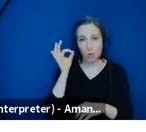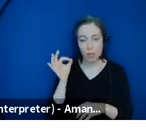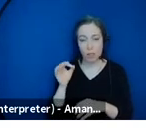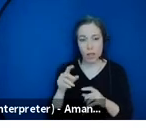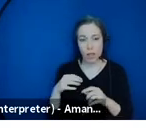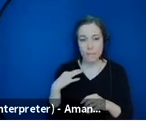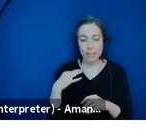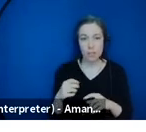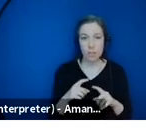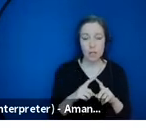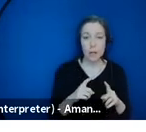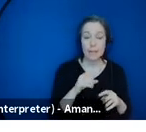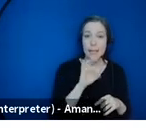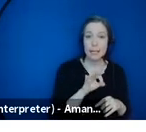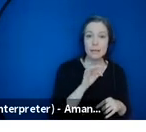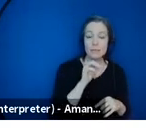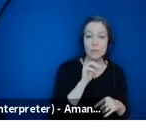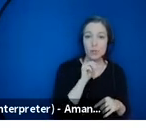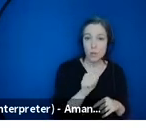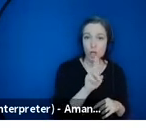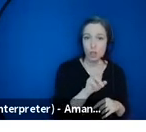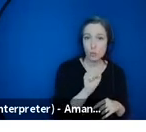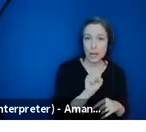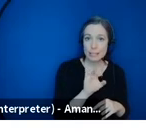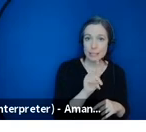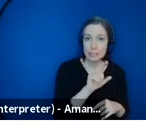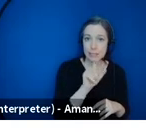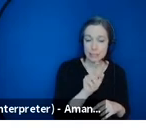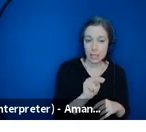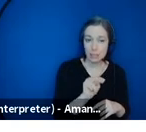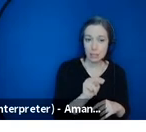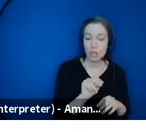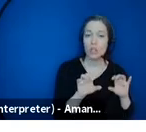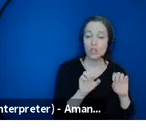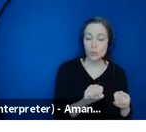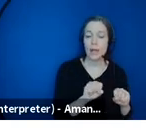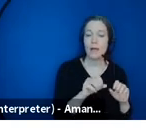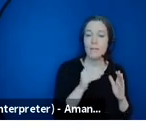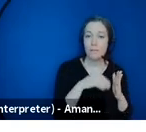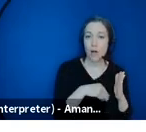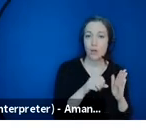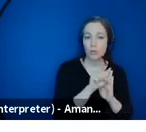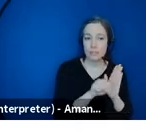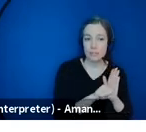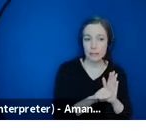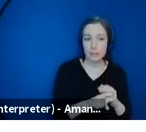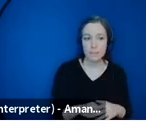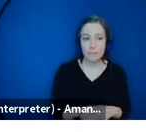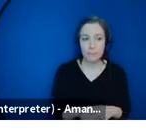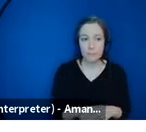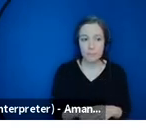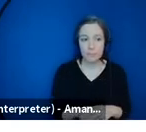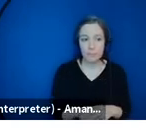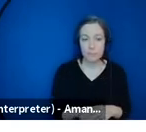which application to do, you can use the MISFA Eligibility Wizard, which is available in the MD CAPS portal. It's simply just the